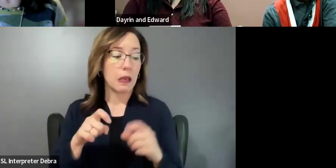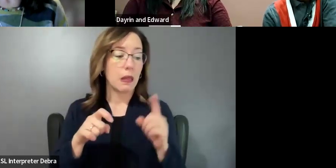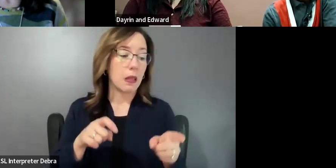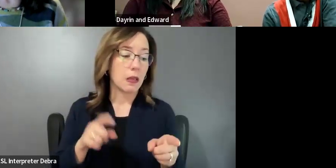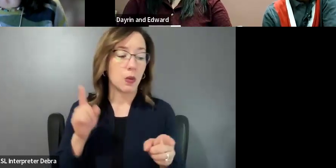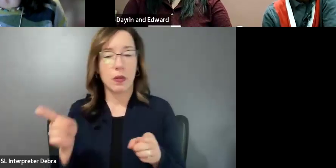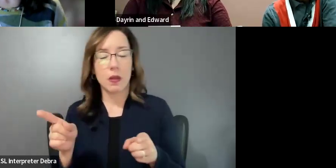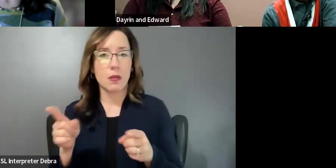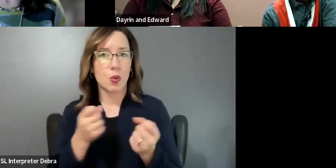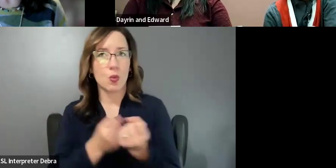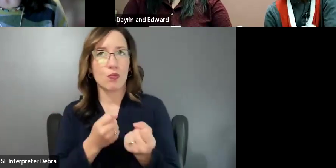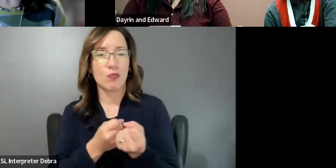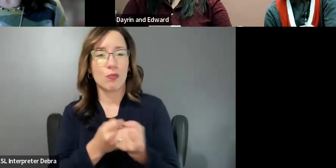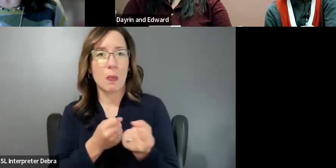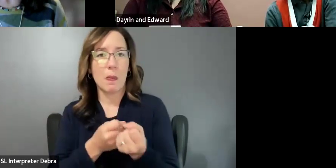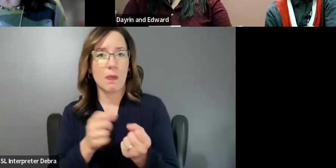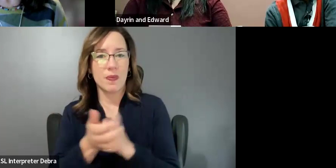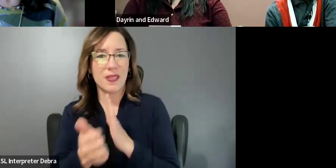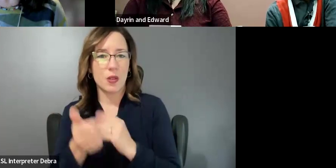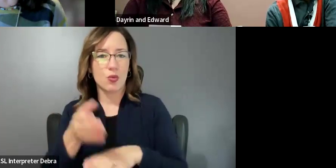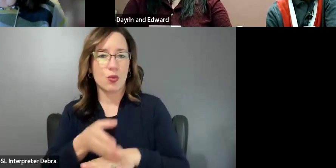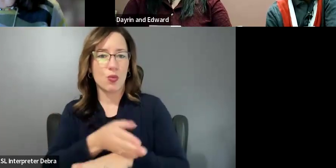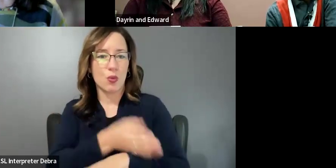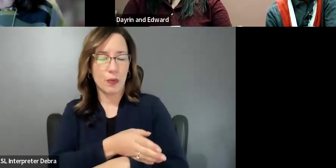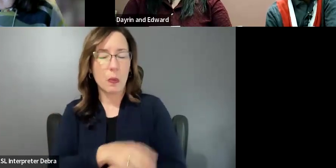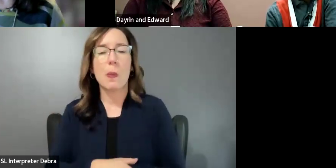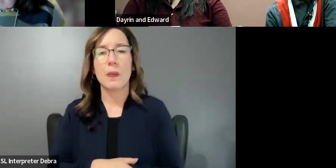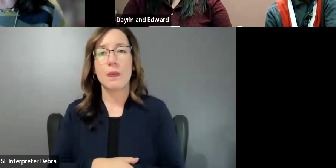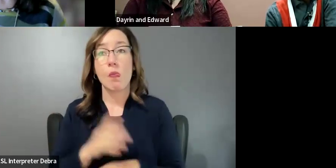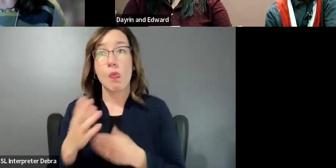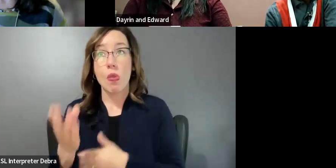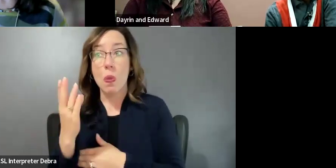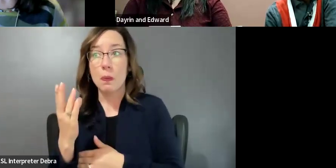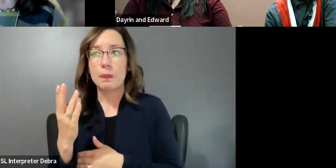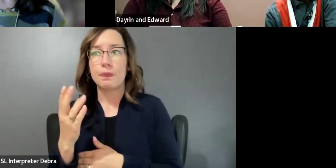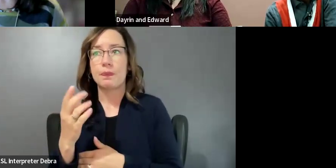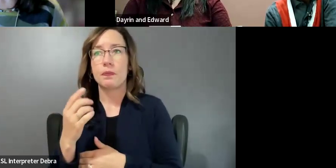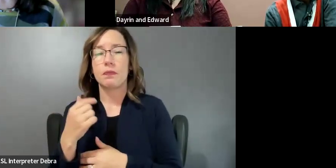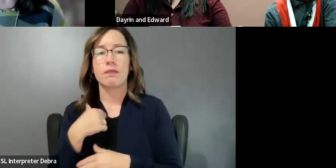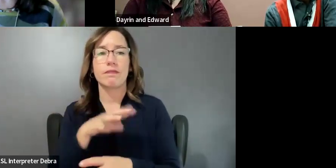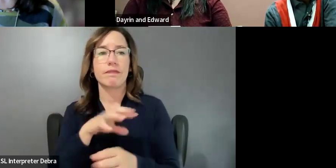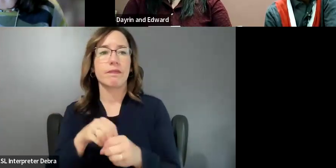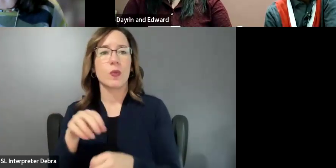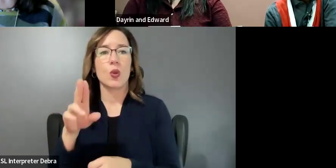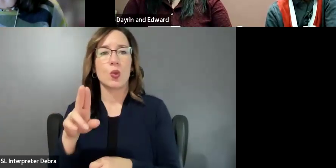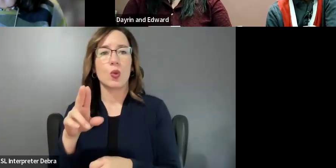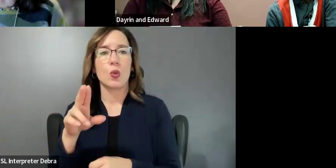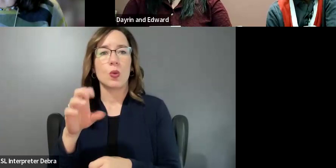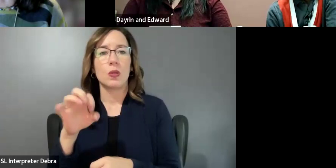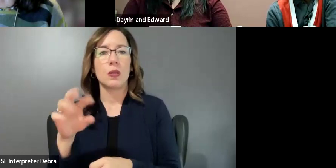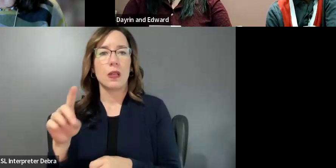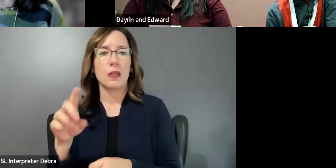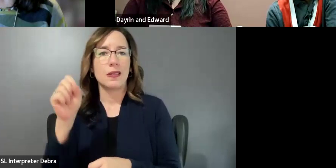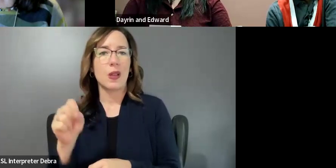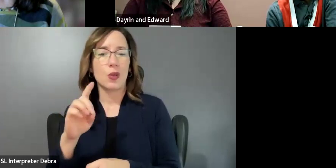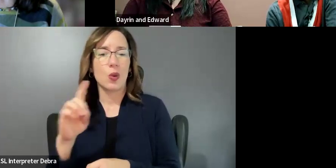on those advocacy skills. Touch on that. But I said, so this morning I am part of the USAID in South Dakota and one of the